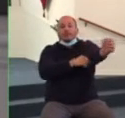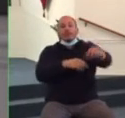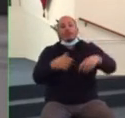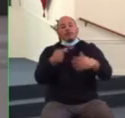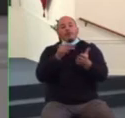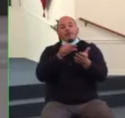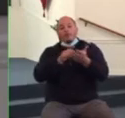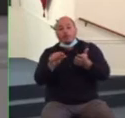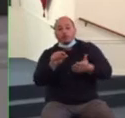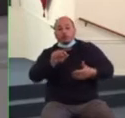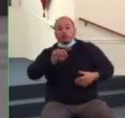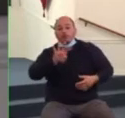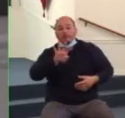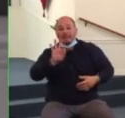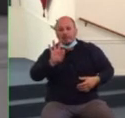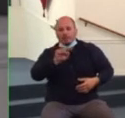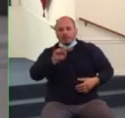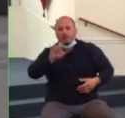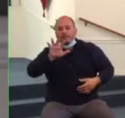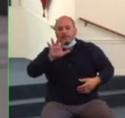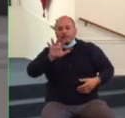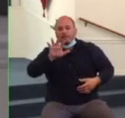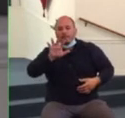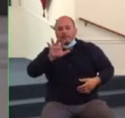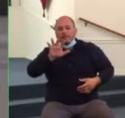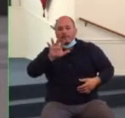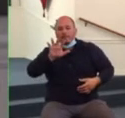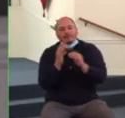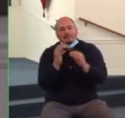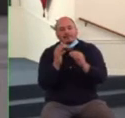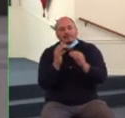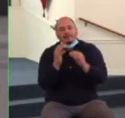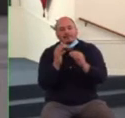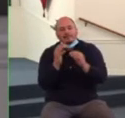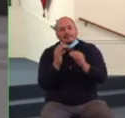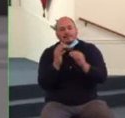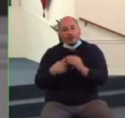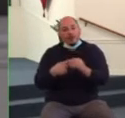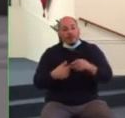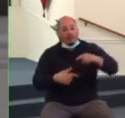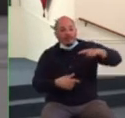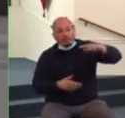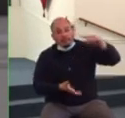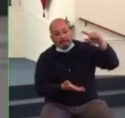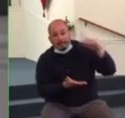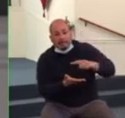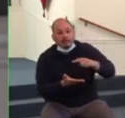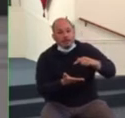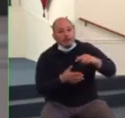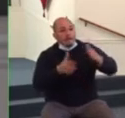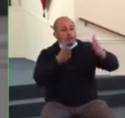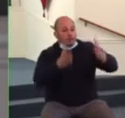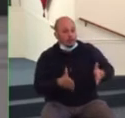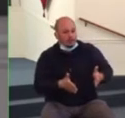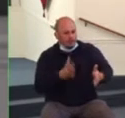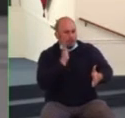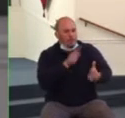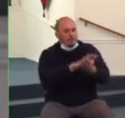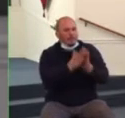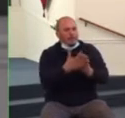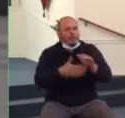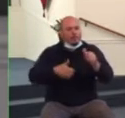who is the greatest, the apostle John immediately speaks up. In fact, in the Greek it says he answered